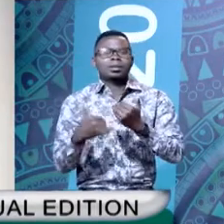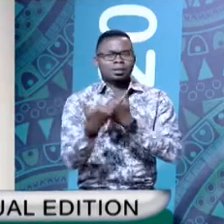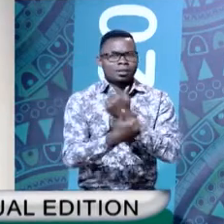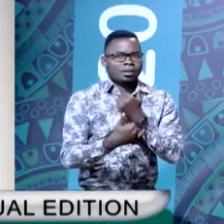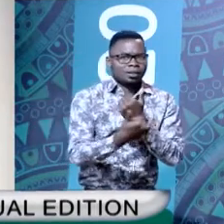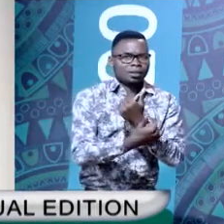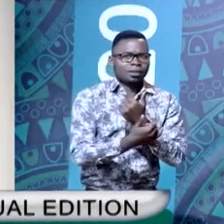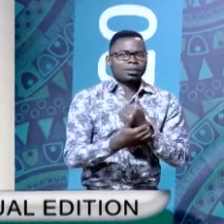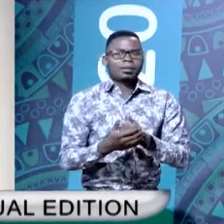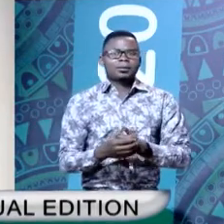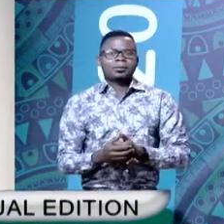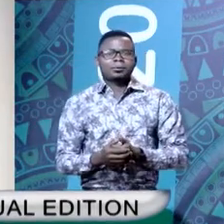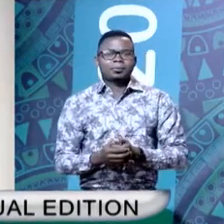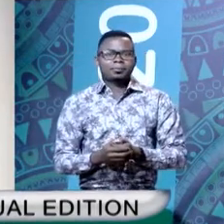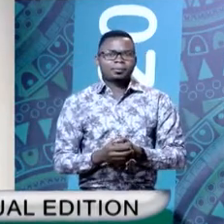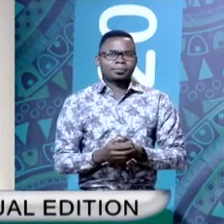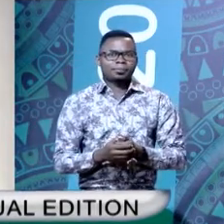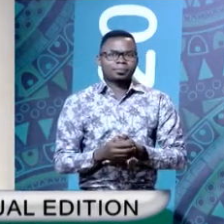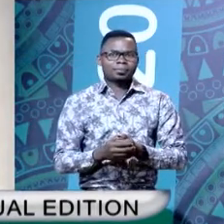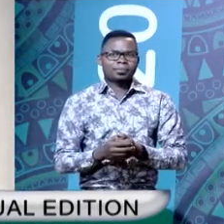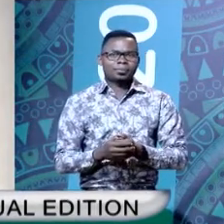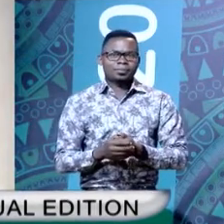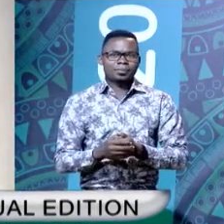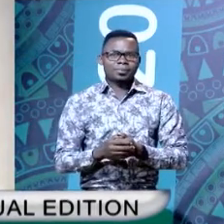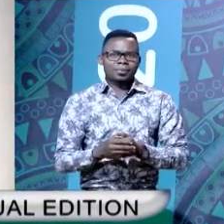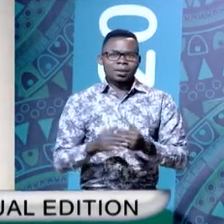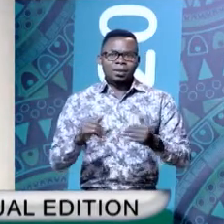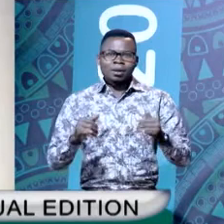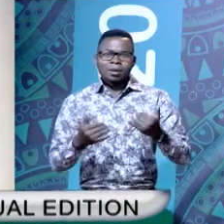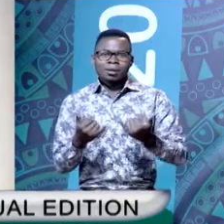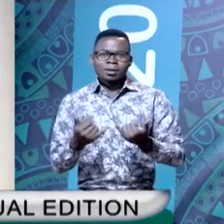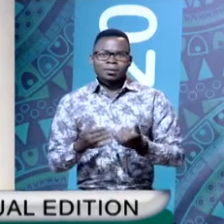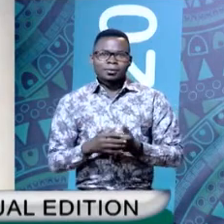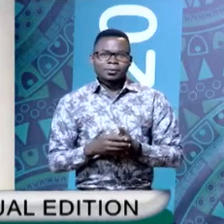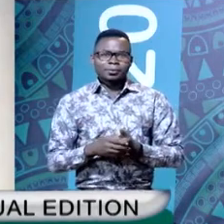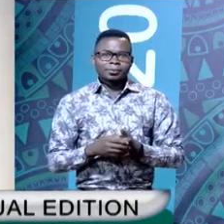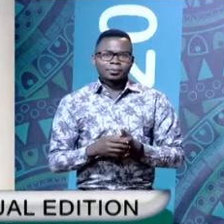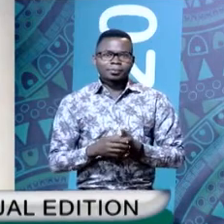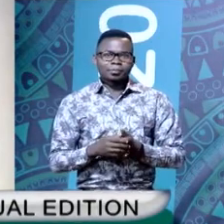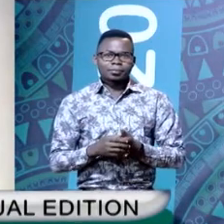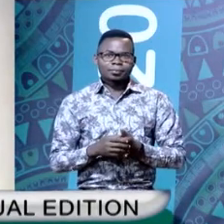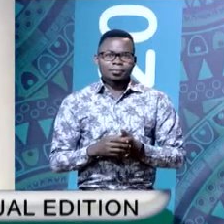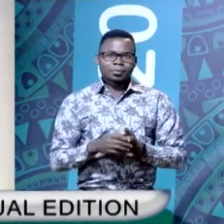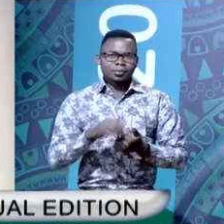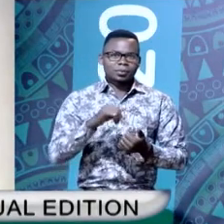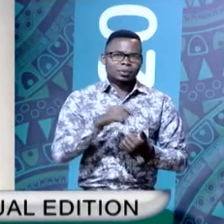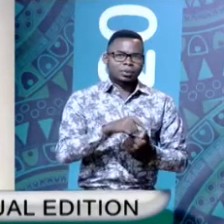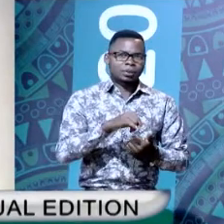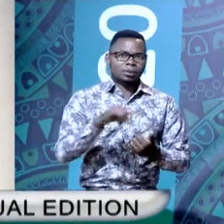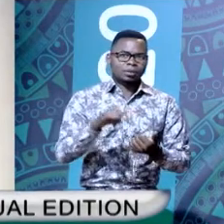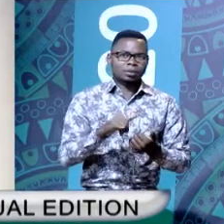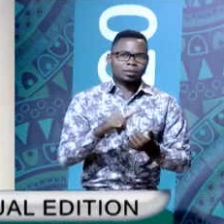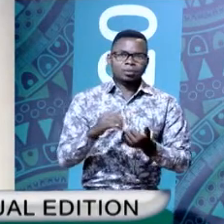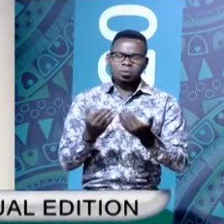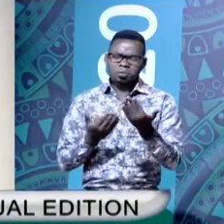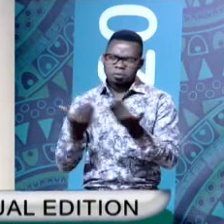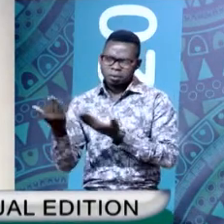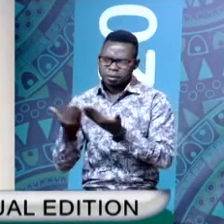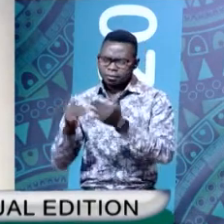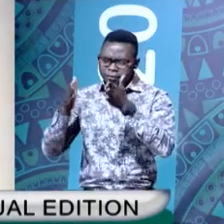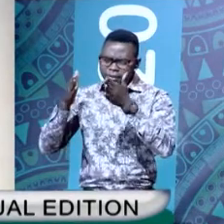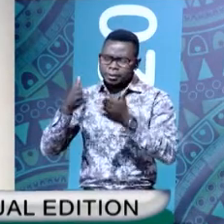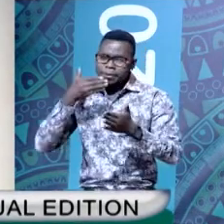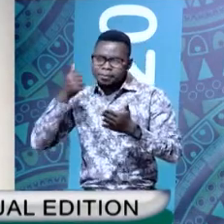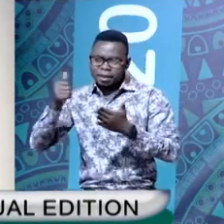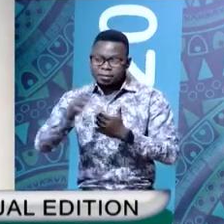Mwalimu Nyerere hydroelectric power. He has also served as a role model in terms of leadership. He